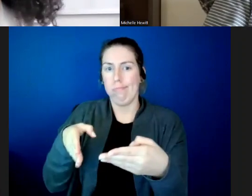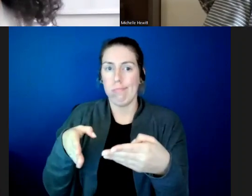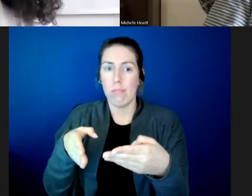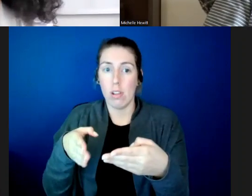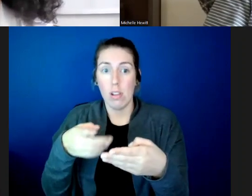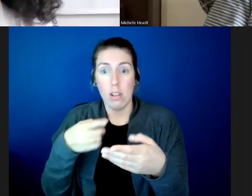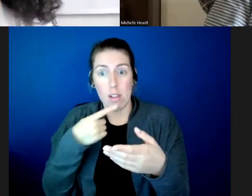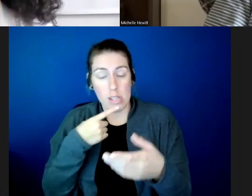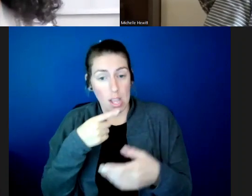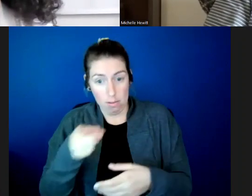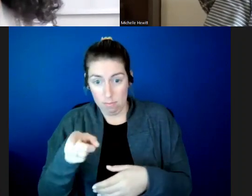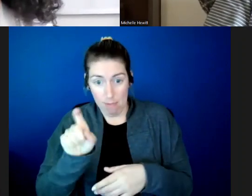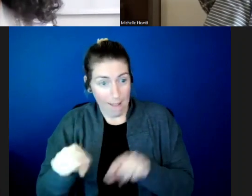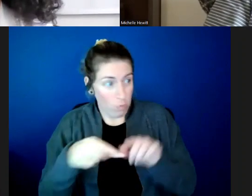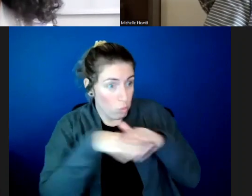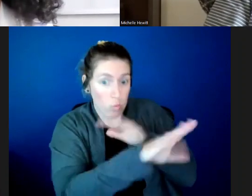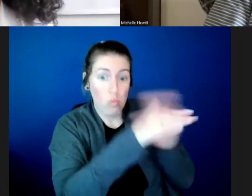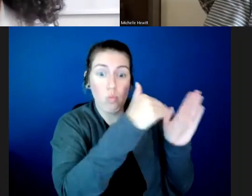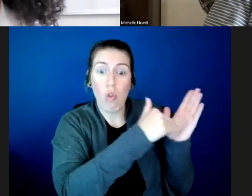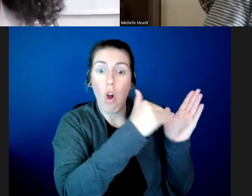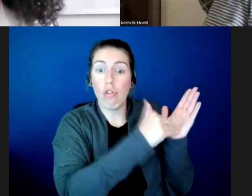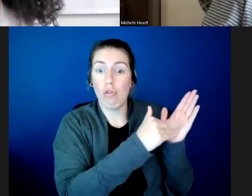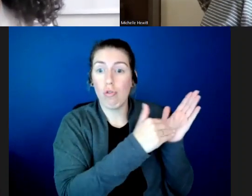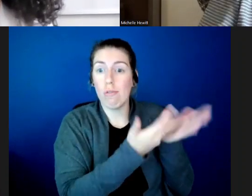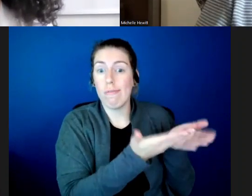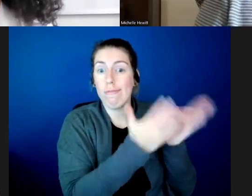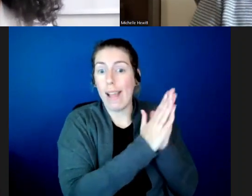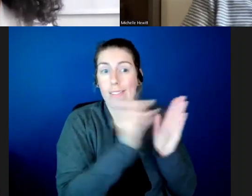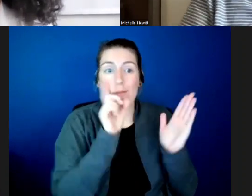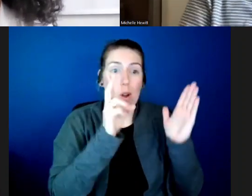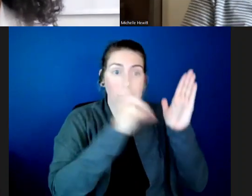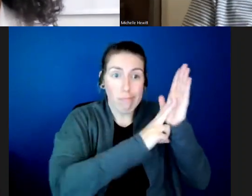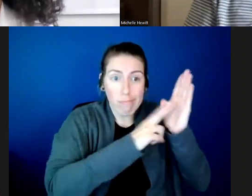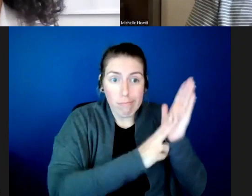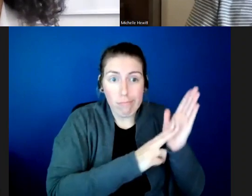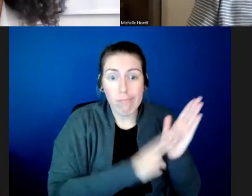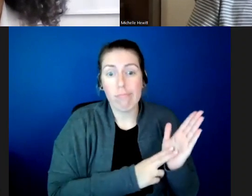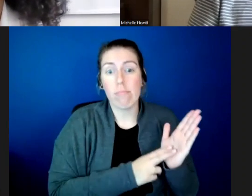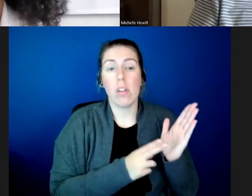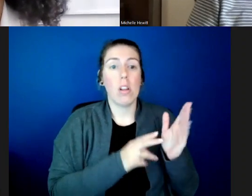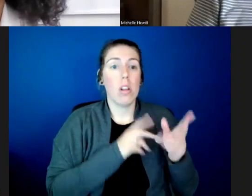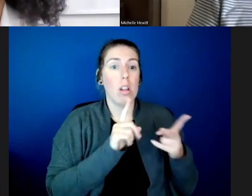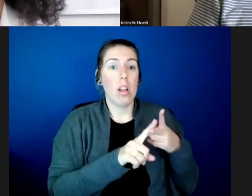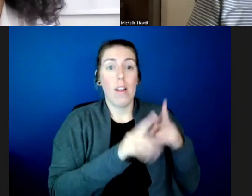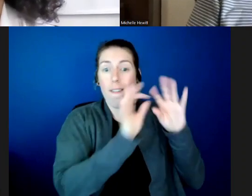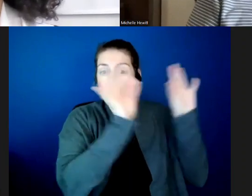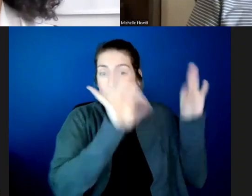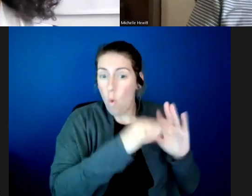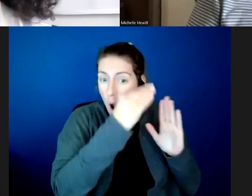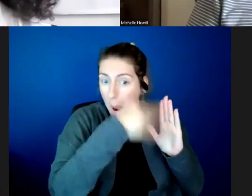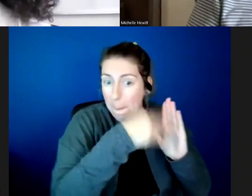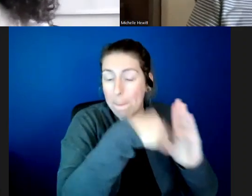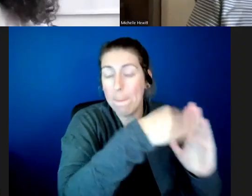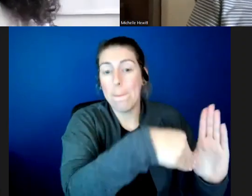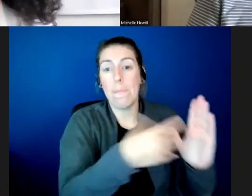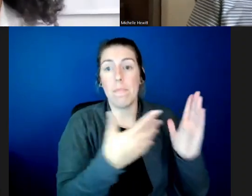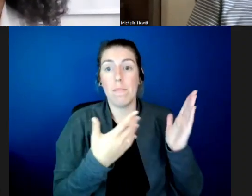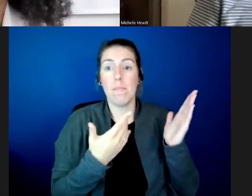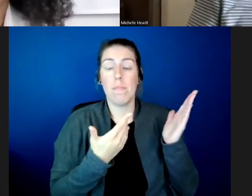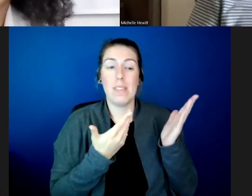to ask for signatures, but then in filling out those forms, the doctors might be,